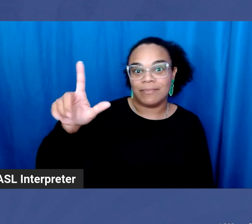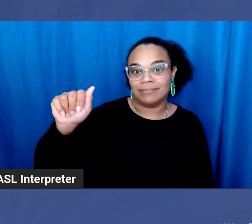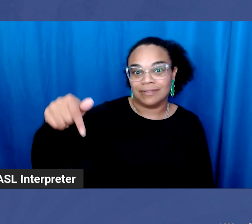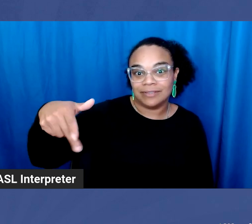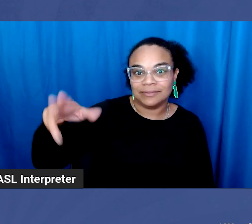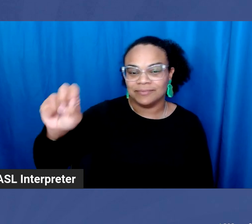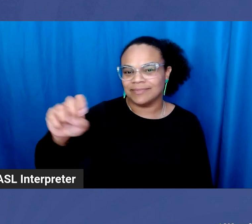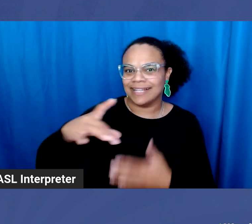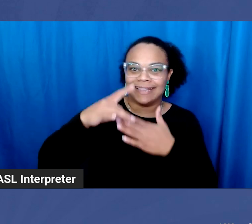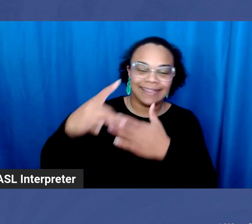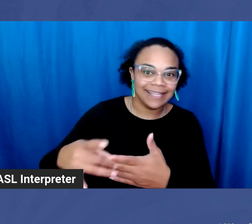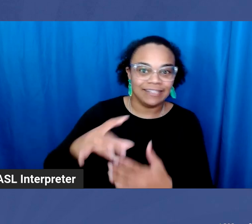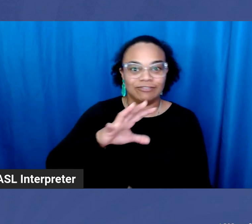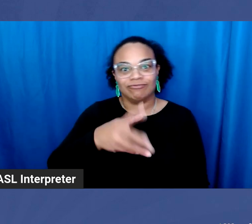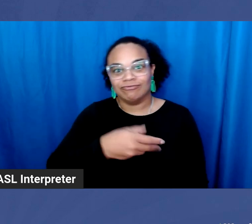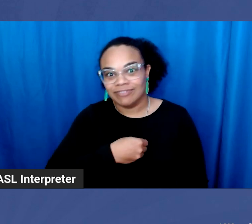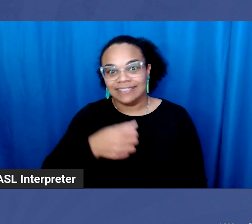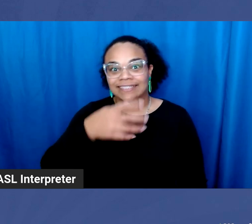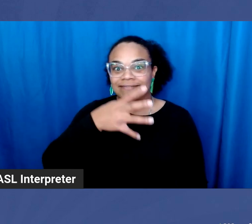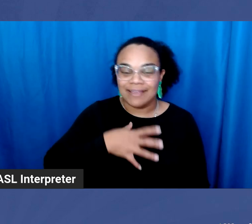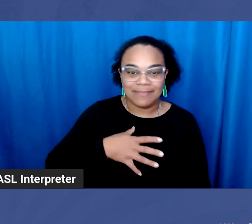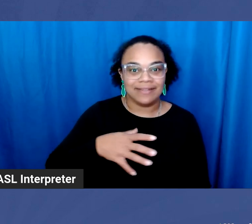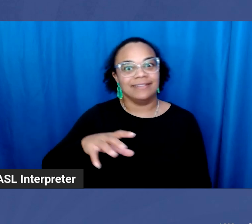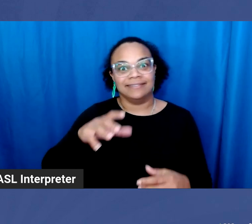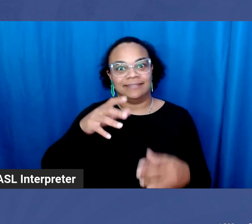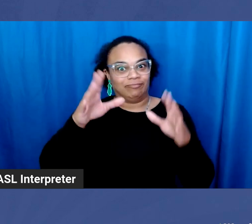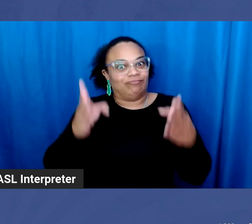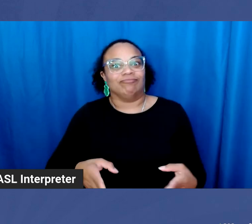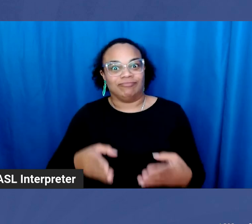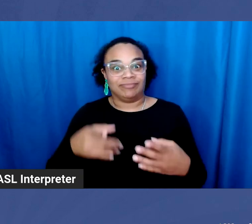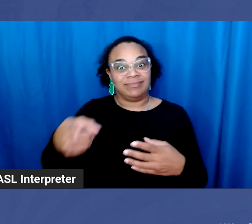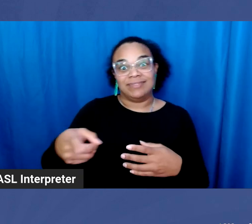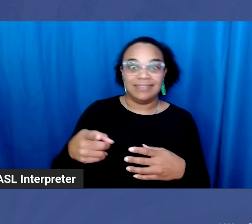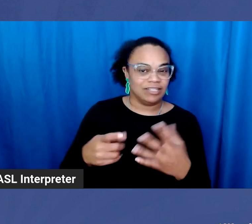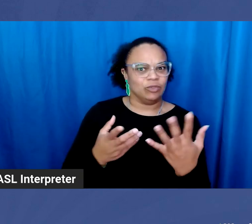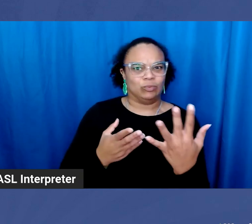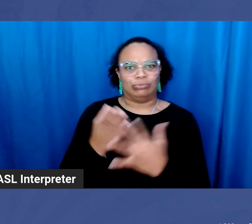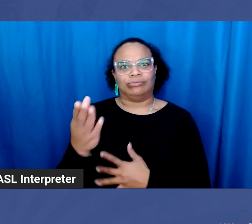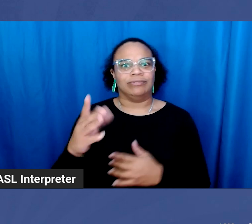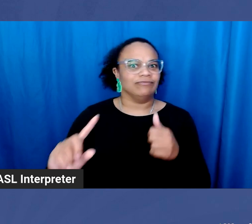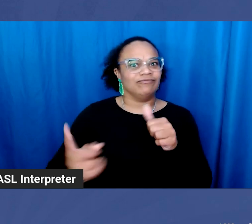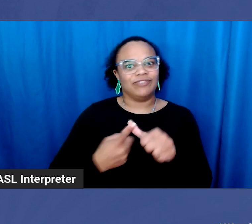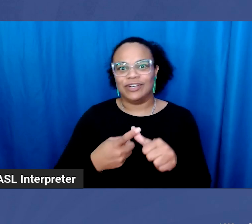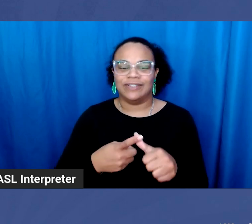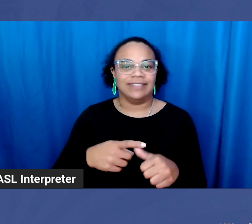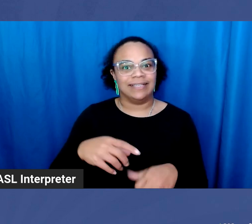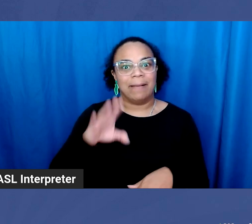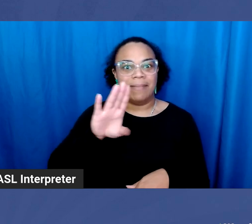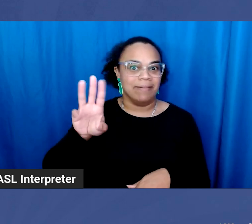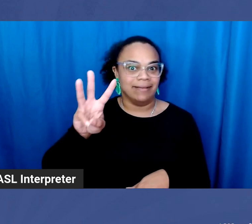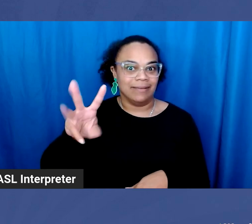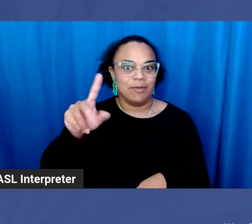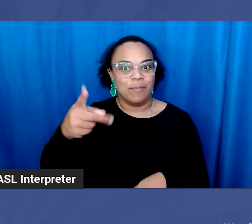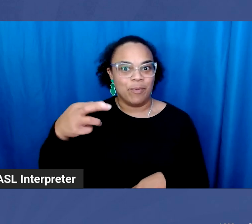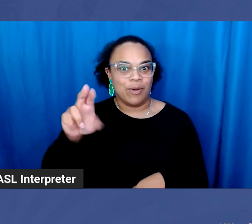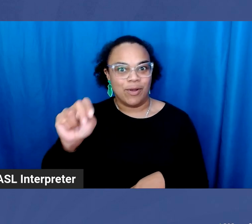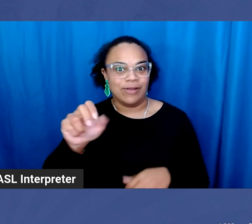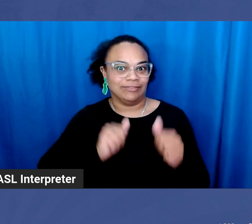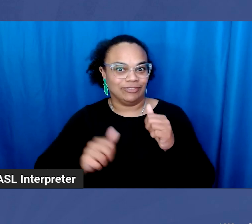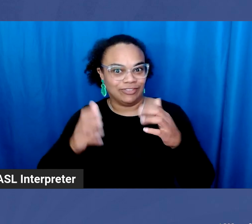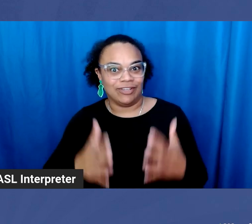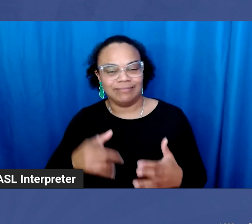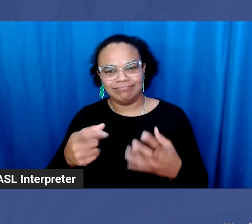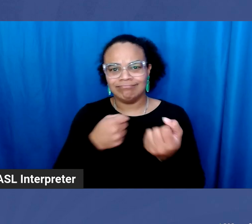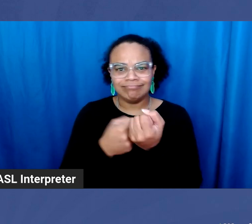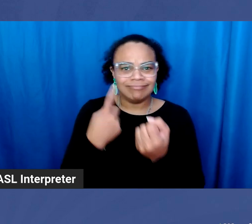figure who broke barriers as the first BBW trans porn star. As the Director of Contracts for Trans Equity Consulting, they advocate